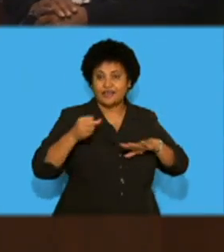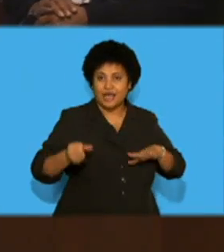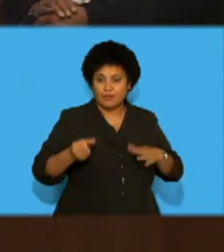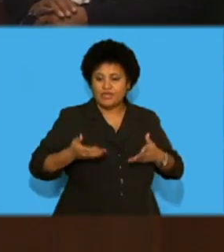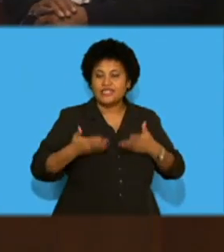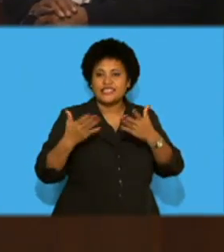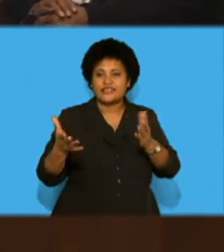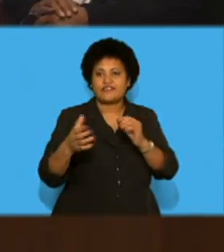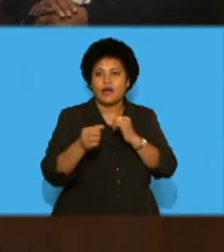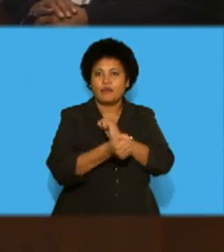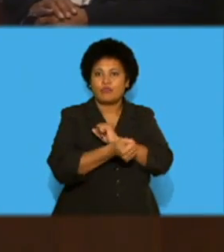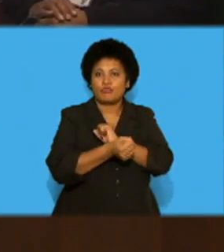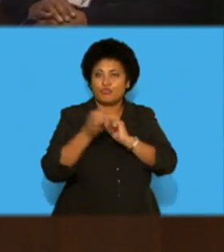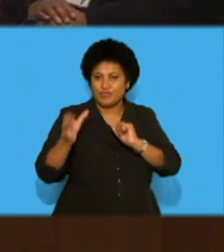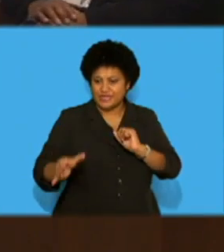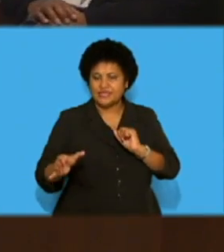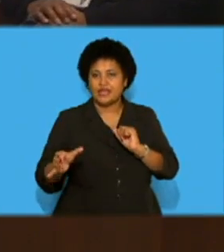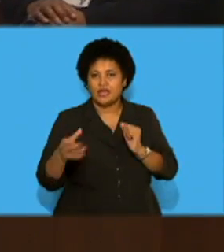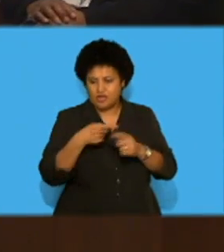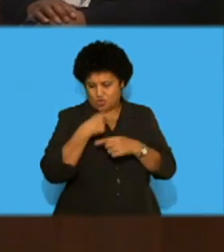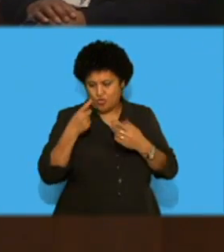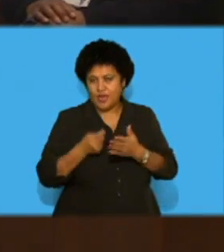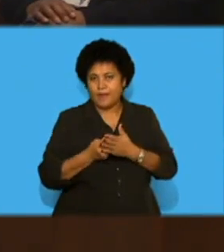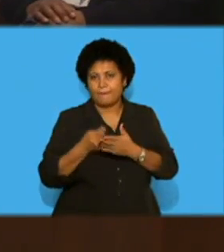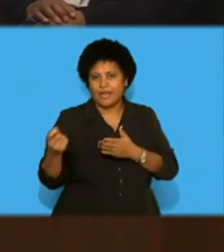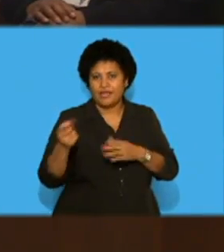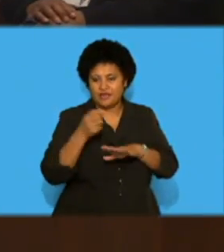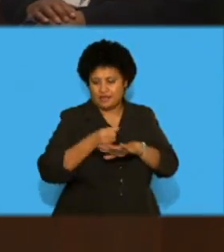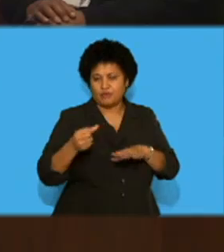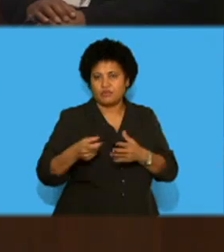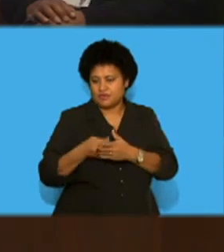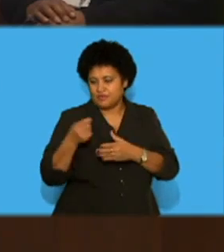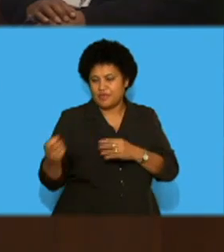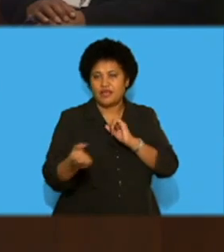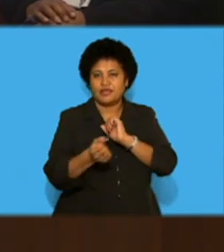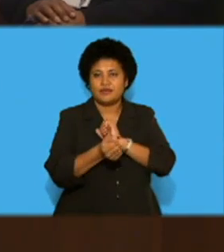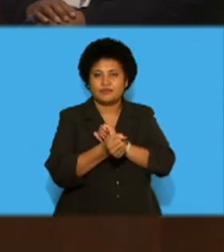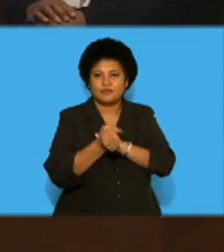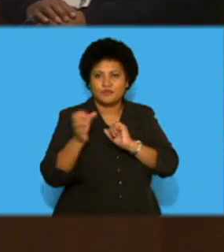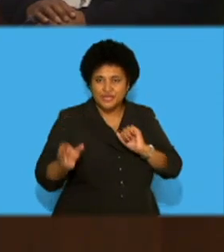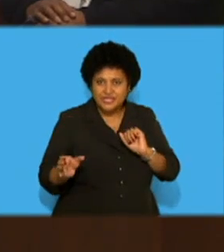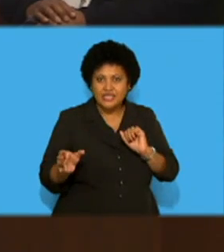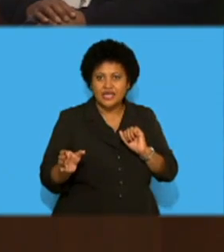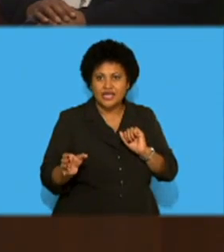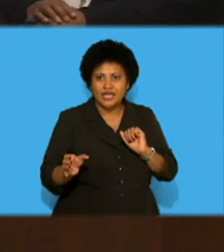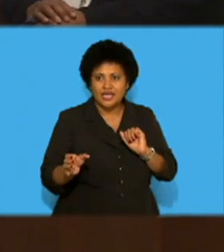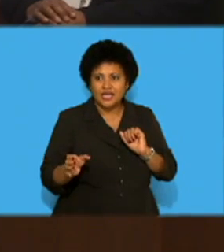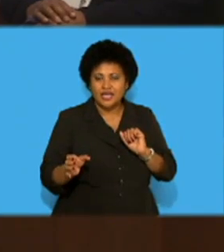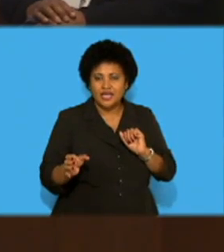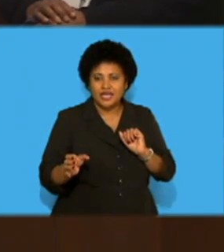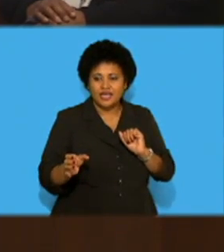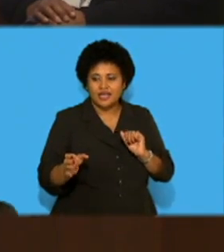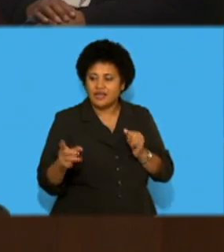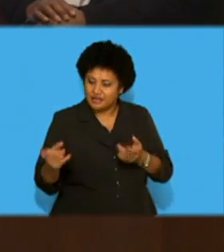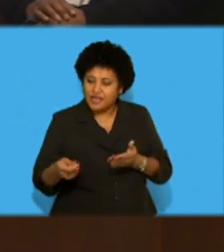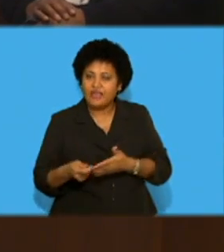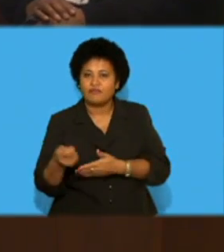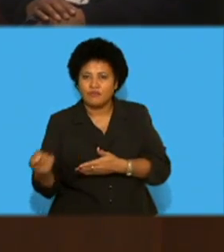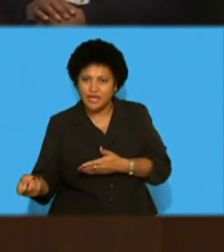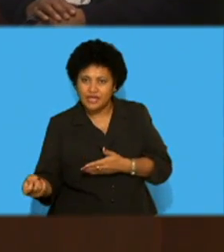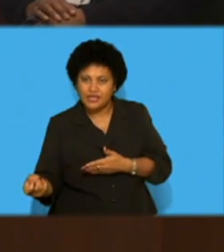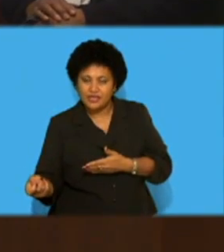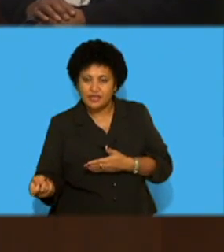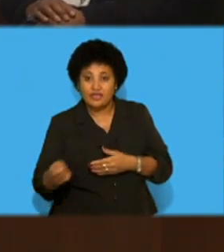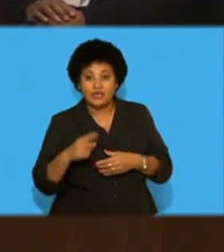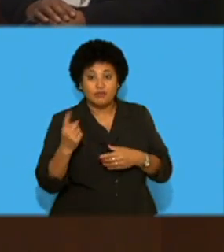The prisoners actually get paid for it. But if you talk to sugarcane farmers, they will tell you that cutters come, they actually, Madam Speaker,